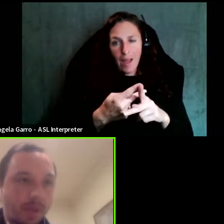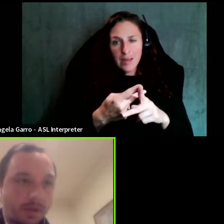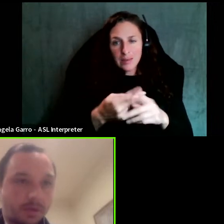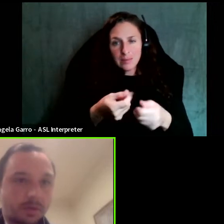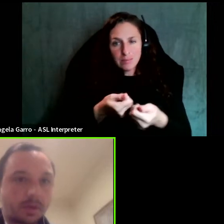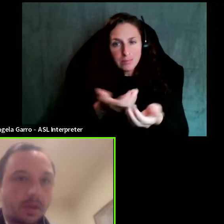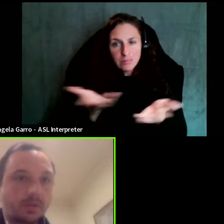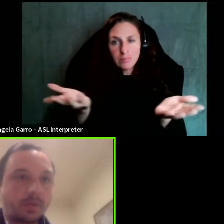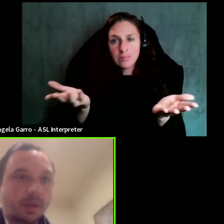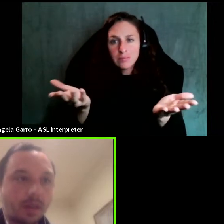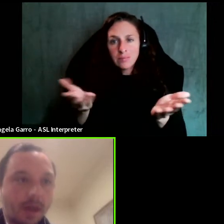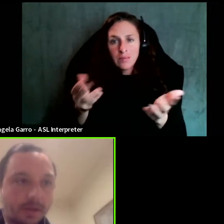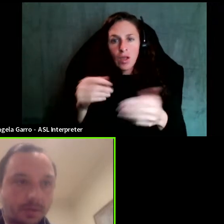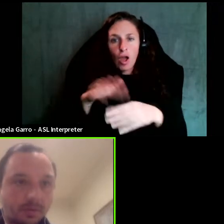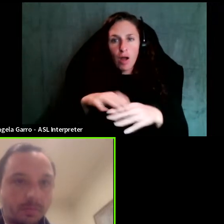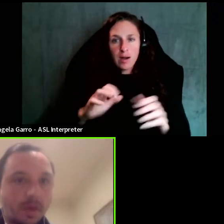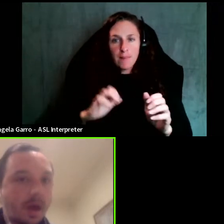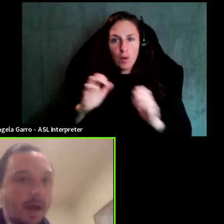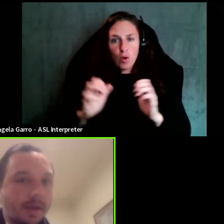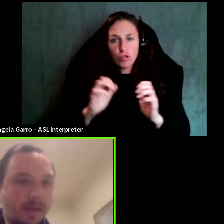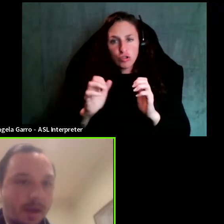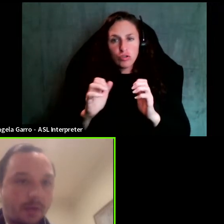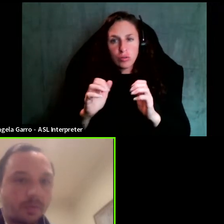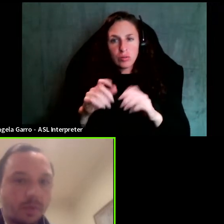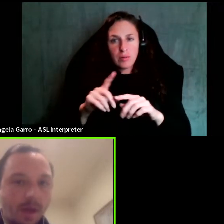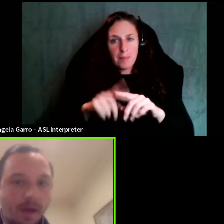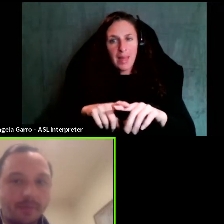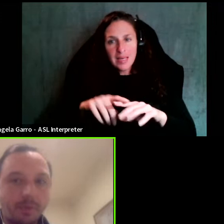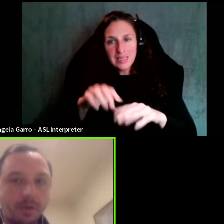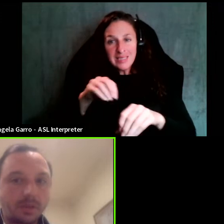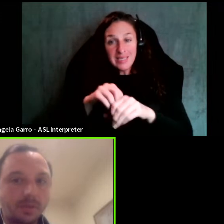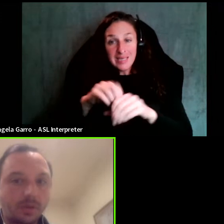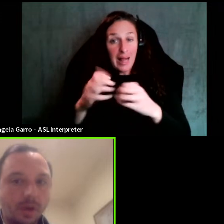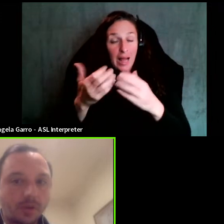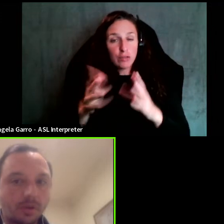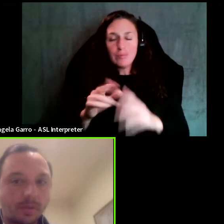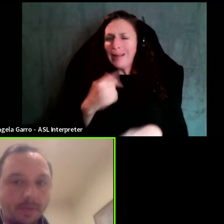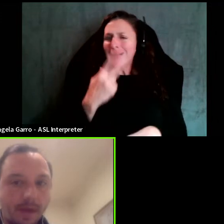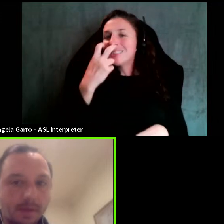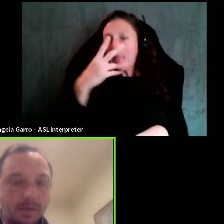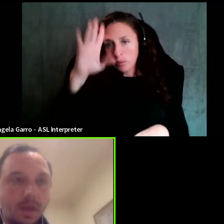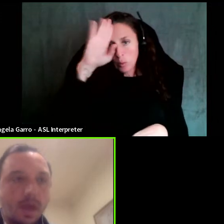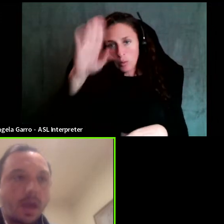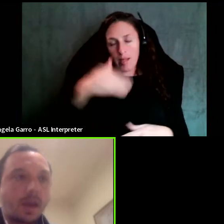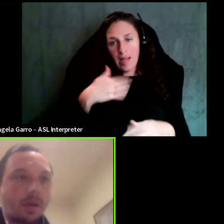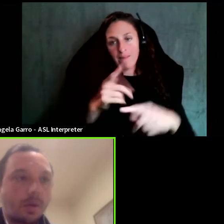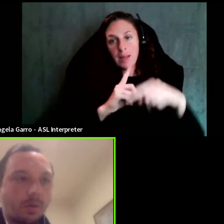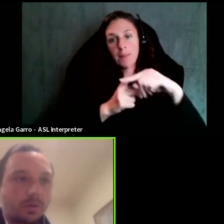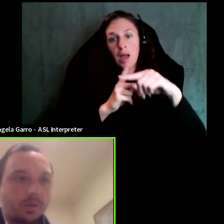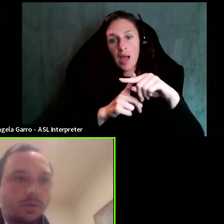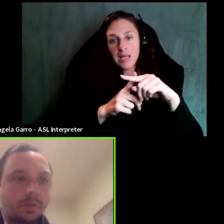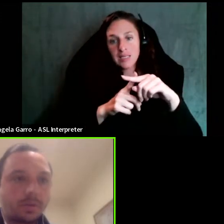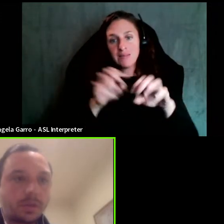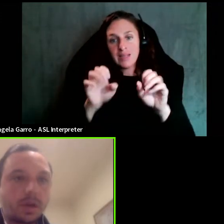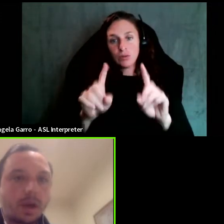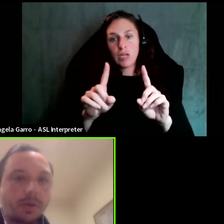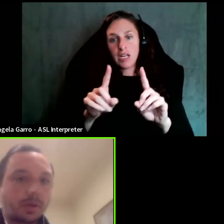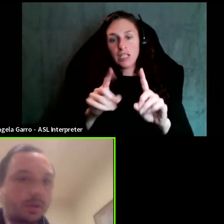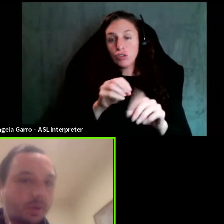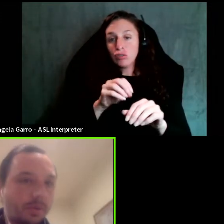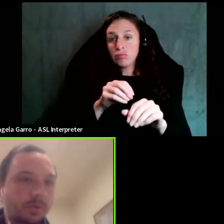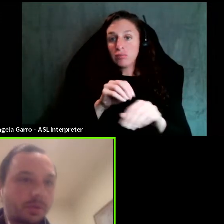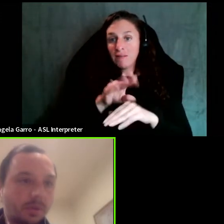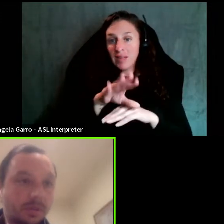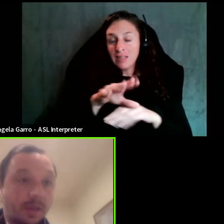emotional basis into the classroom, I doubt will have positive educational effects, and I also don't see how